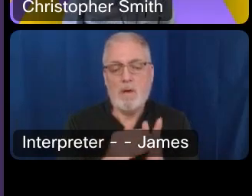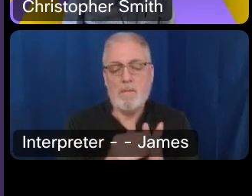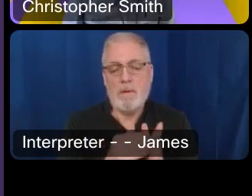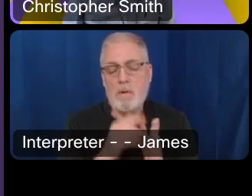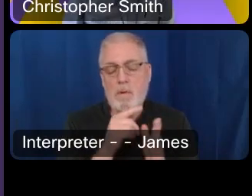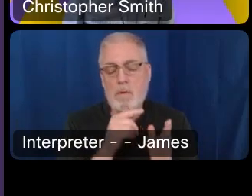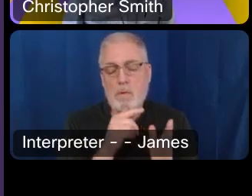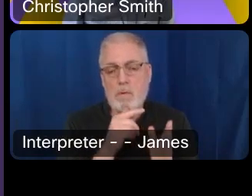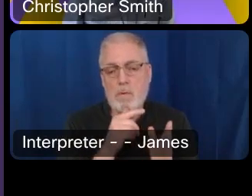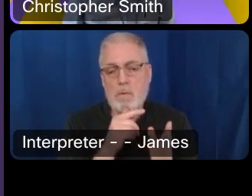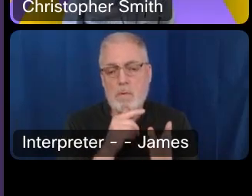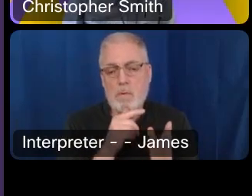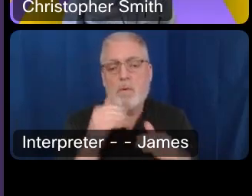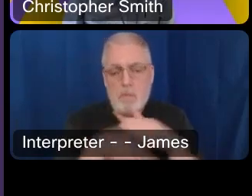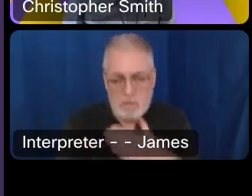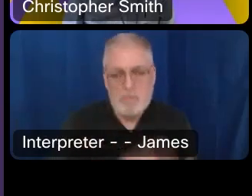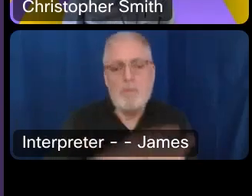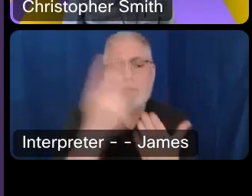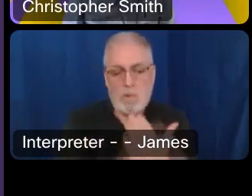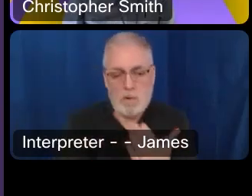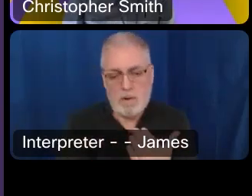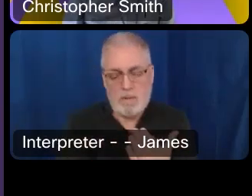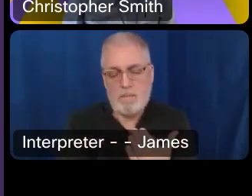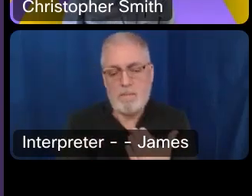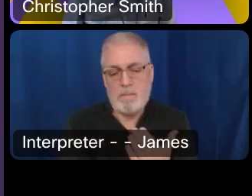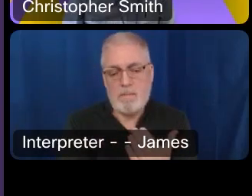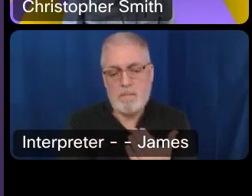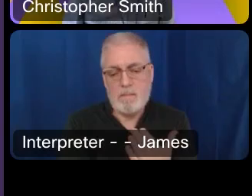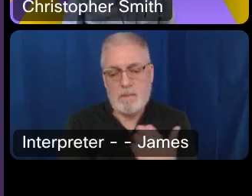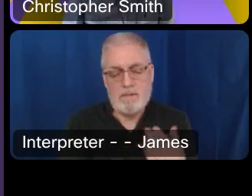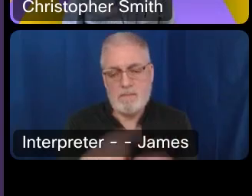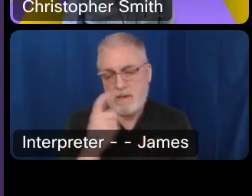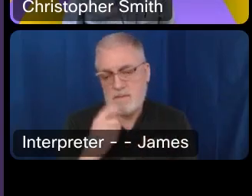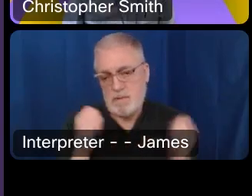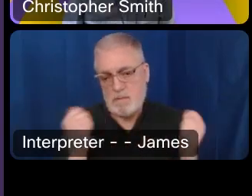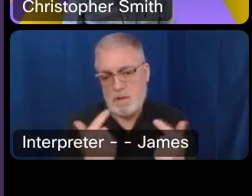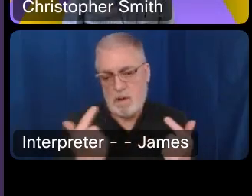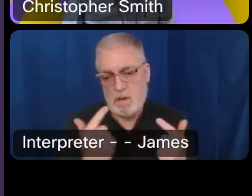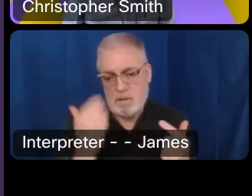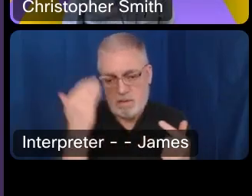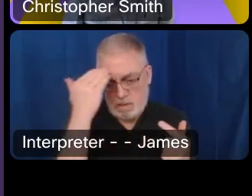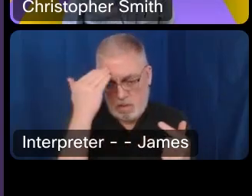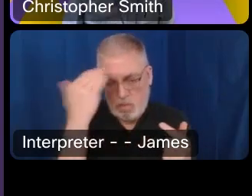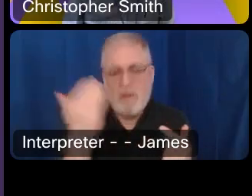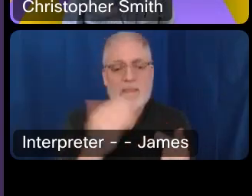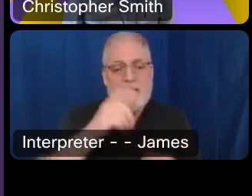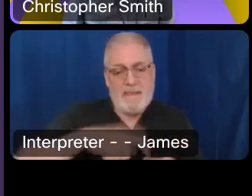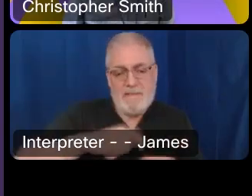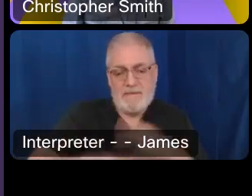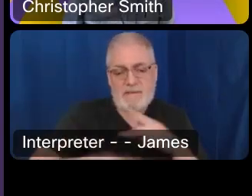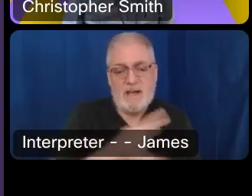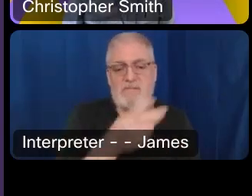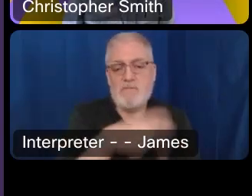being admitted to the programs, just because, as we all know, that the need for these kinds of transitional services,